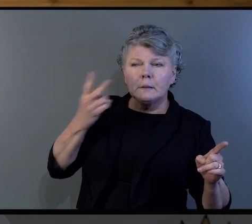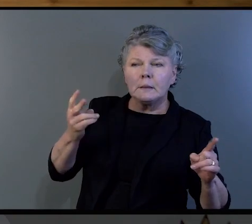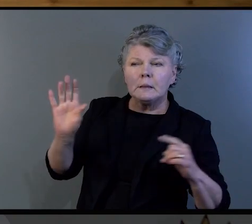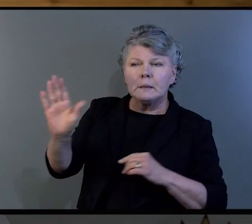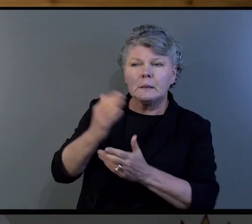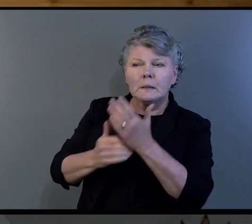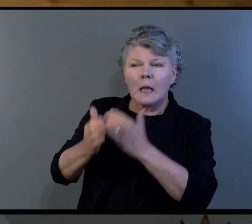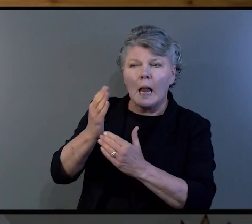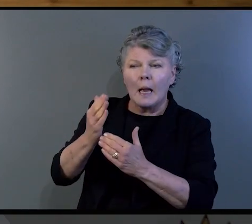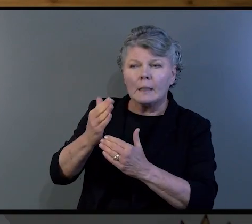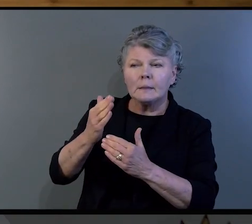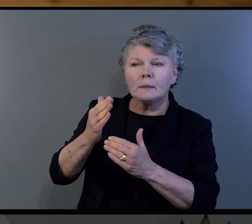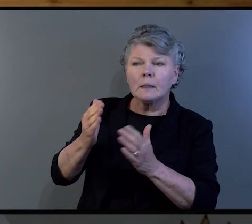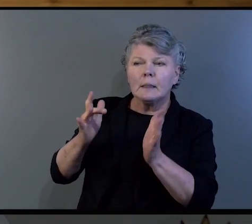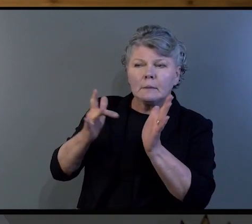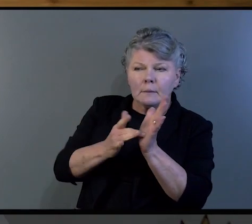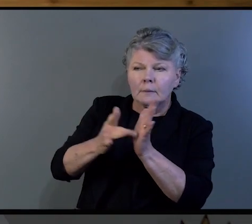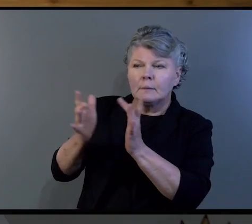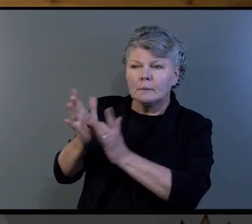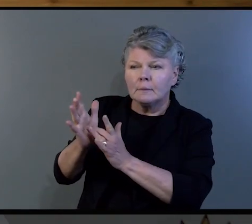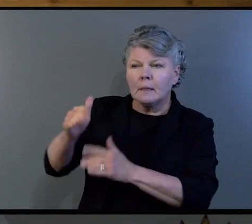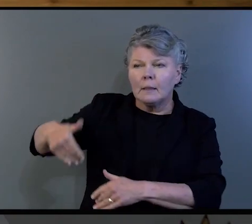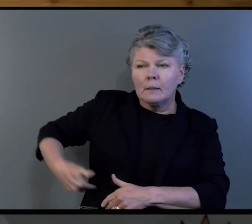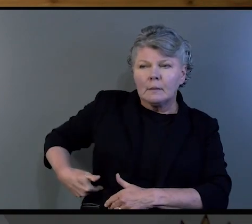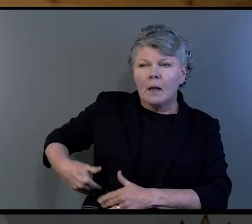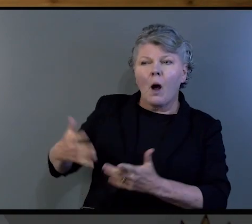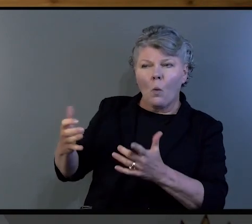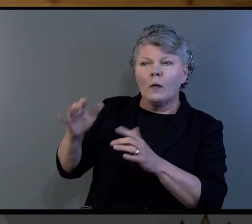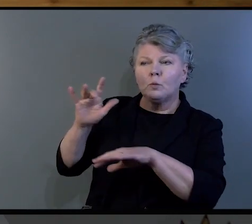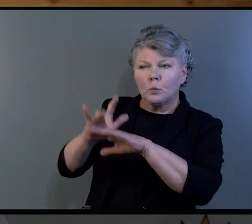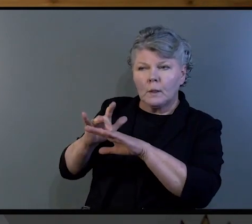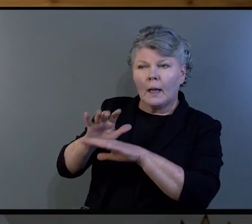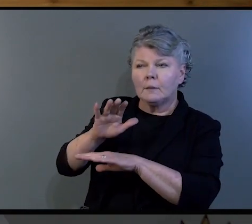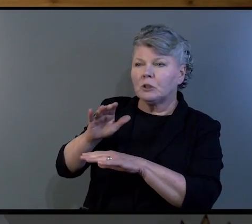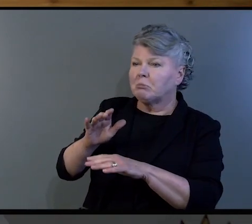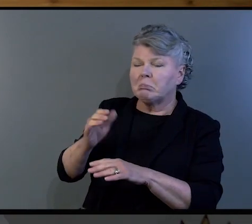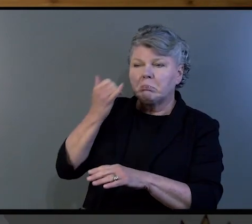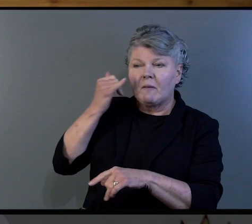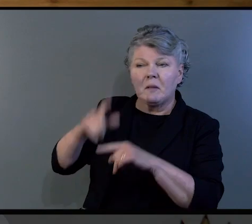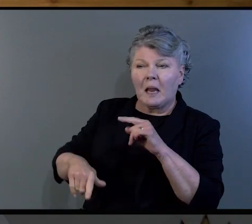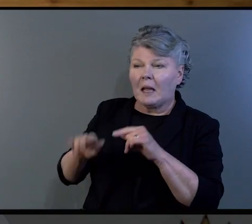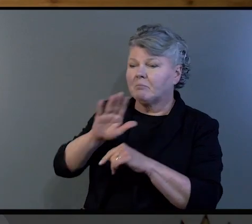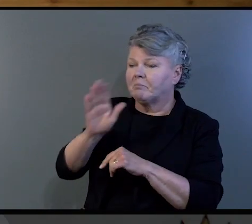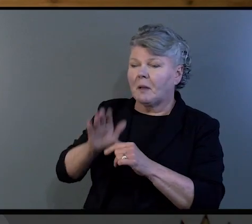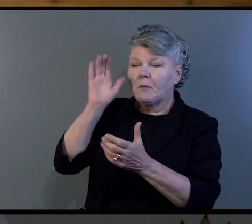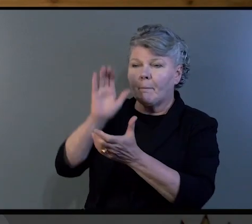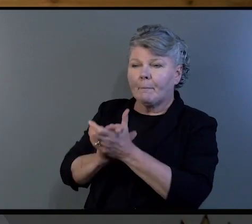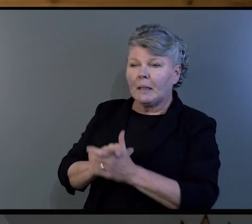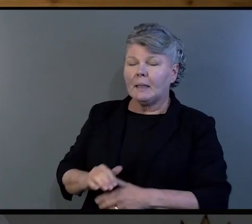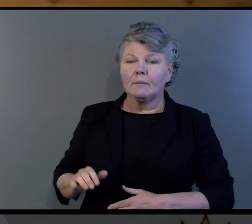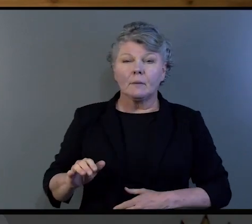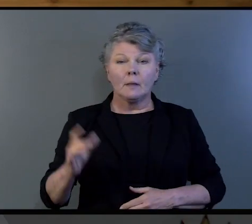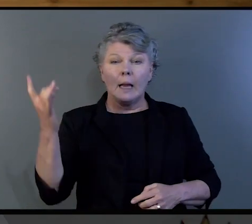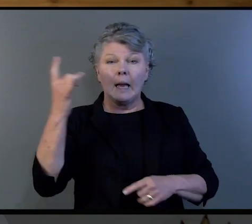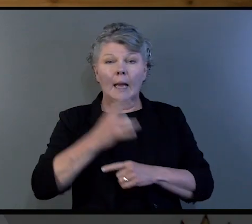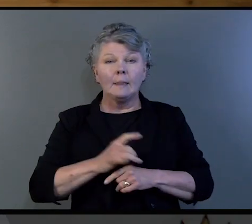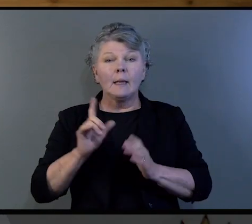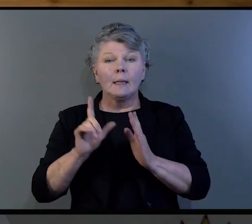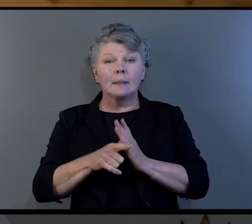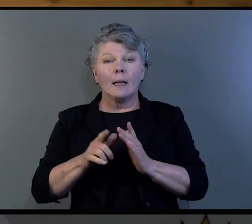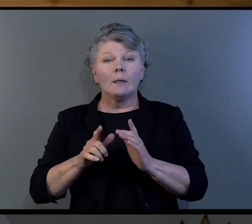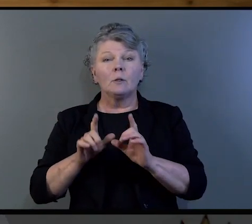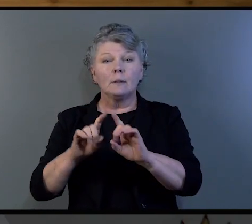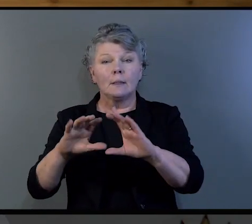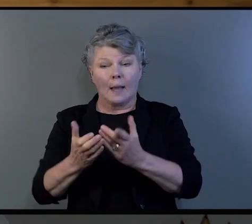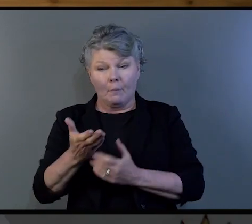nails, and place my finger into the mark of the nails, and place my hand into his side, I will never believe." 8 days later,